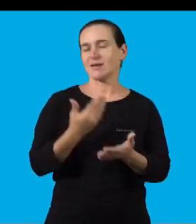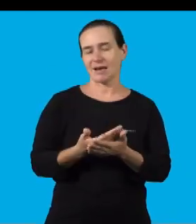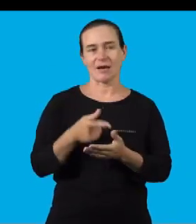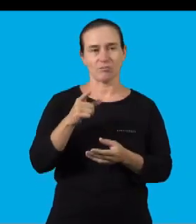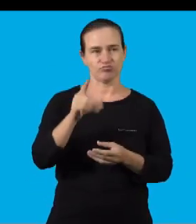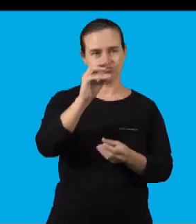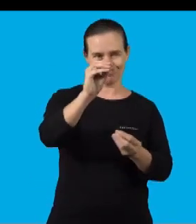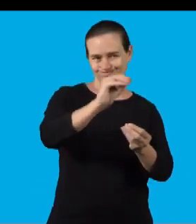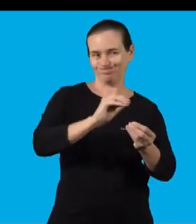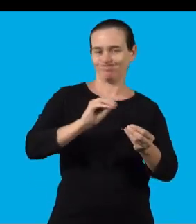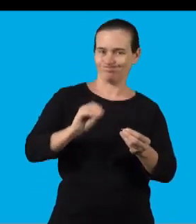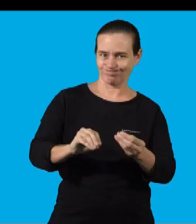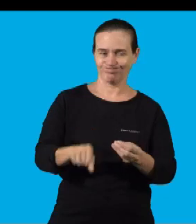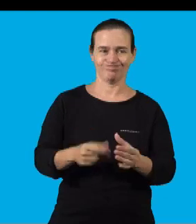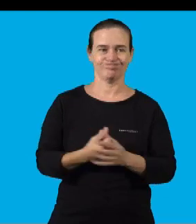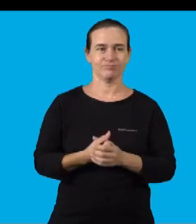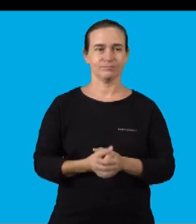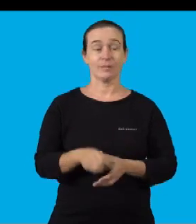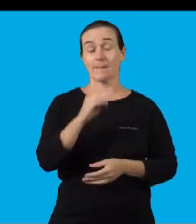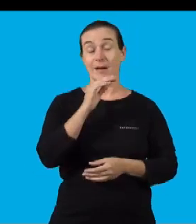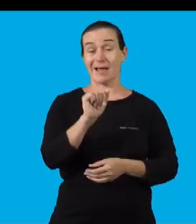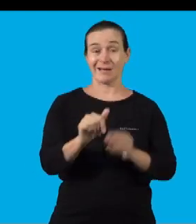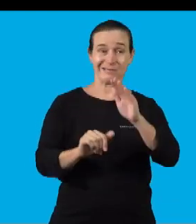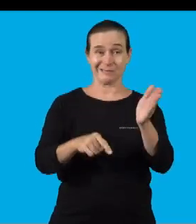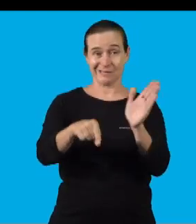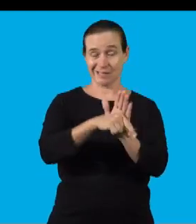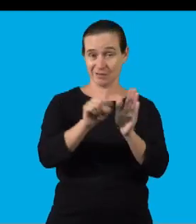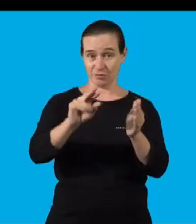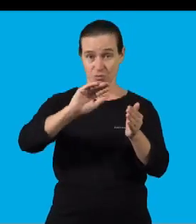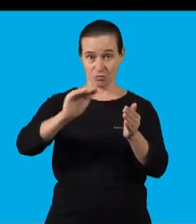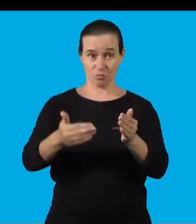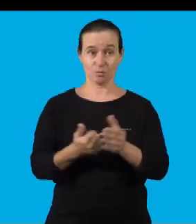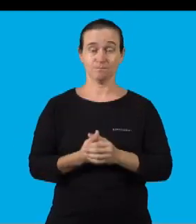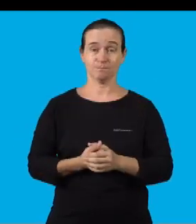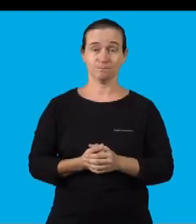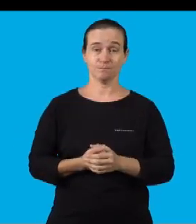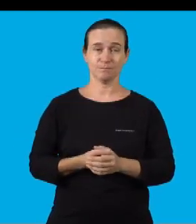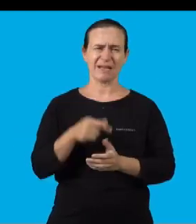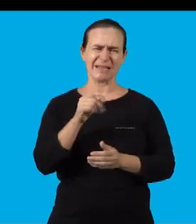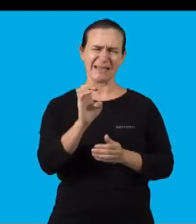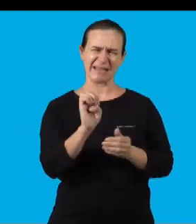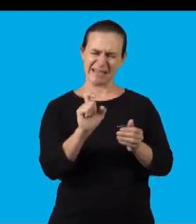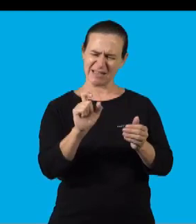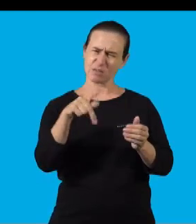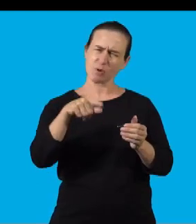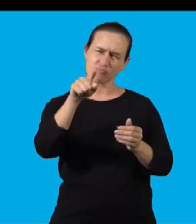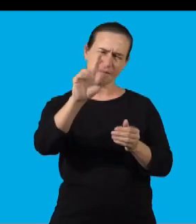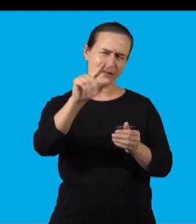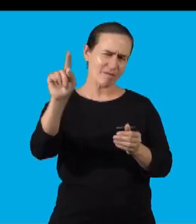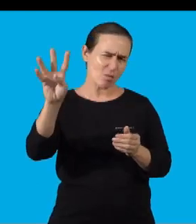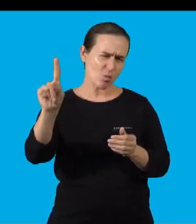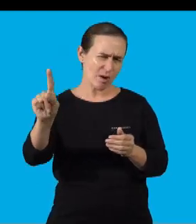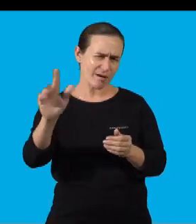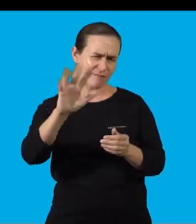can go ahead and substitute that common ratio as well of -2. And of course, when it comes to the exponent there, we can see it's 5 minus